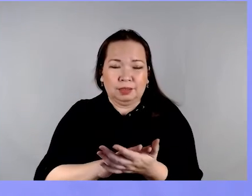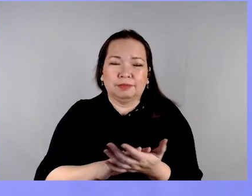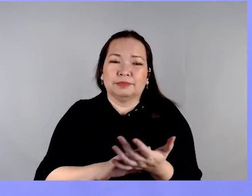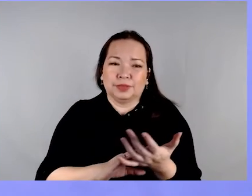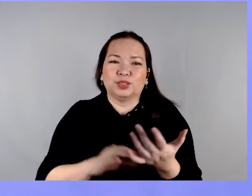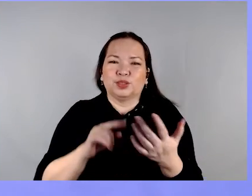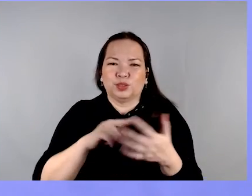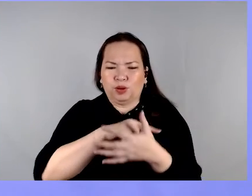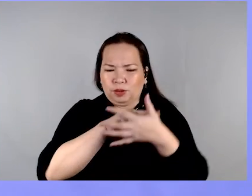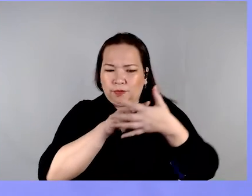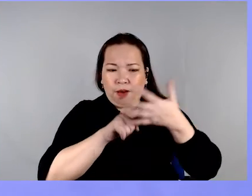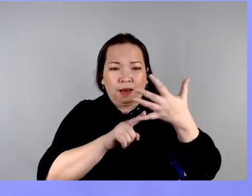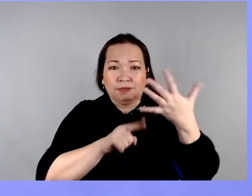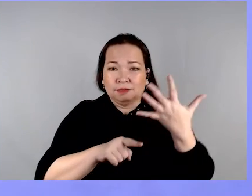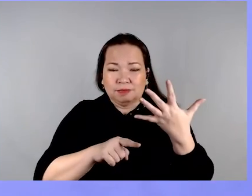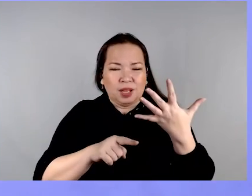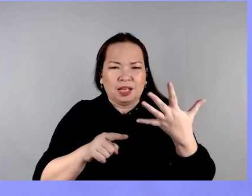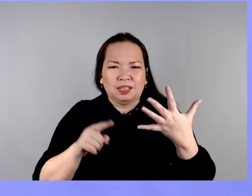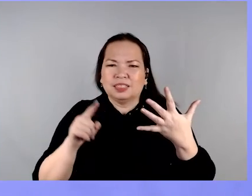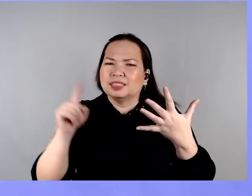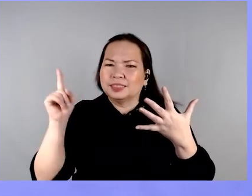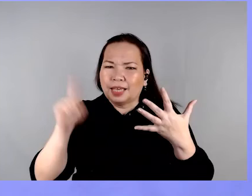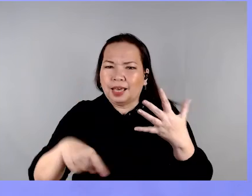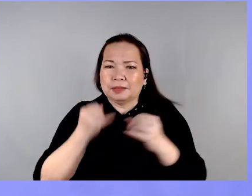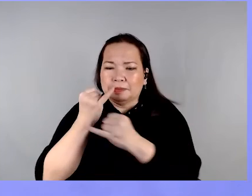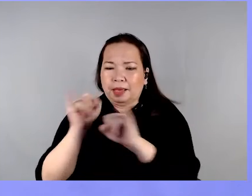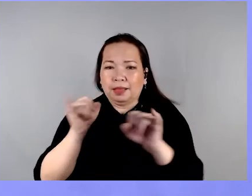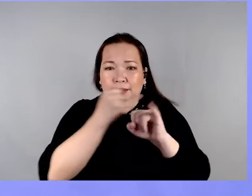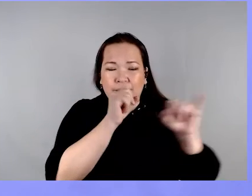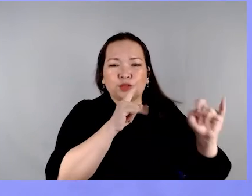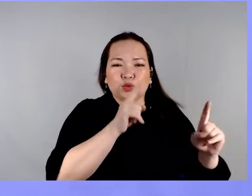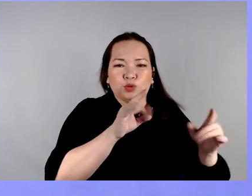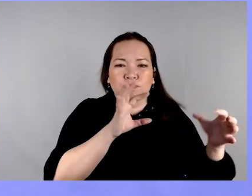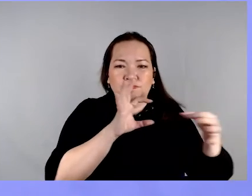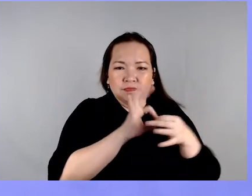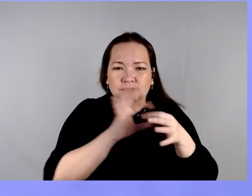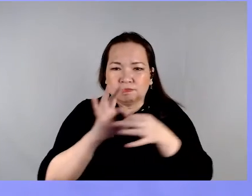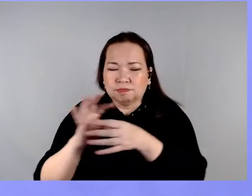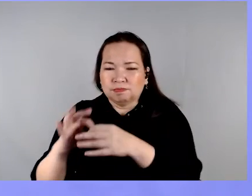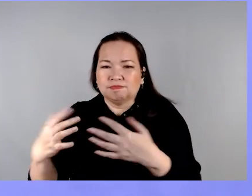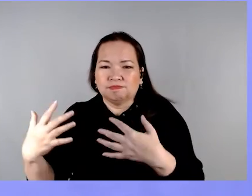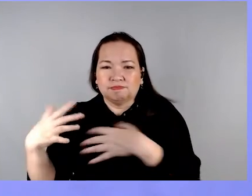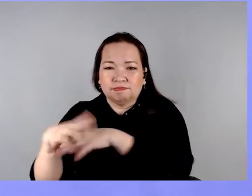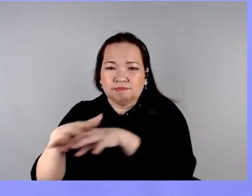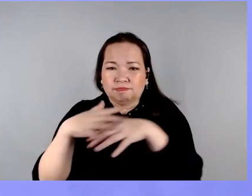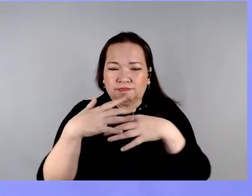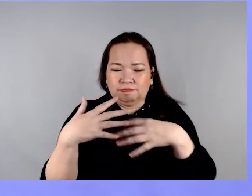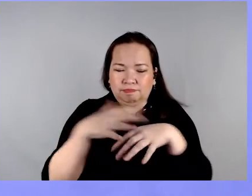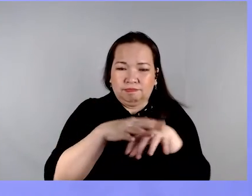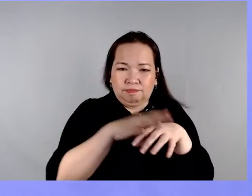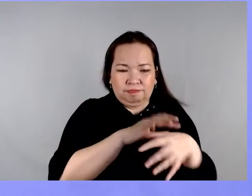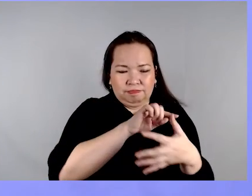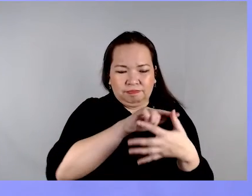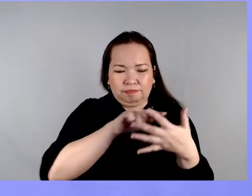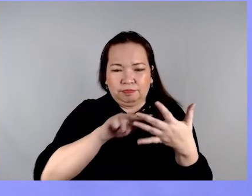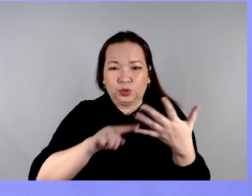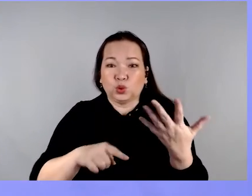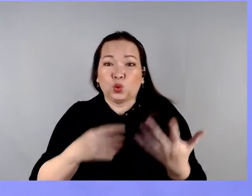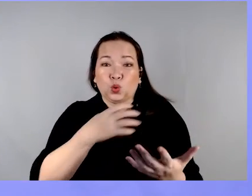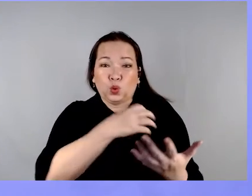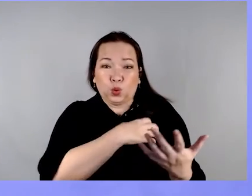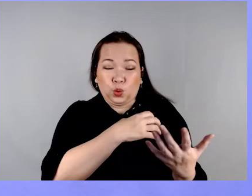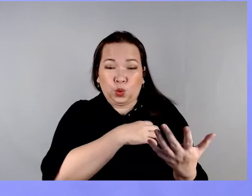pillars cannot be observed and understood independent of each other. These pillars overlap in more than one ways.